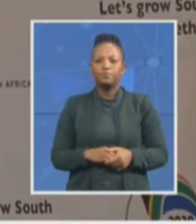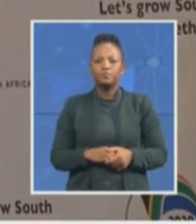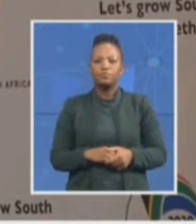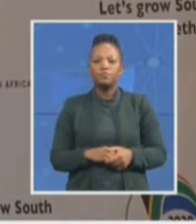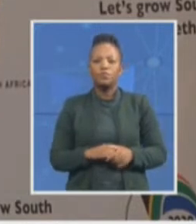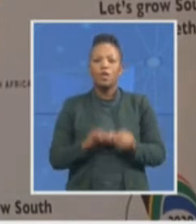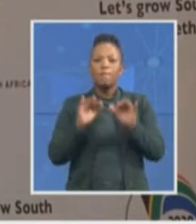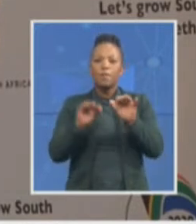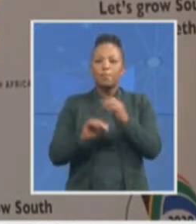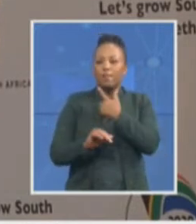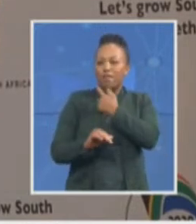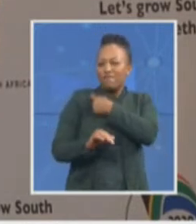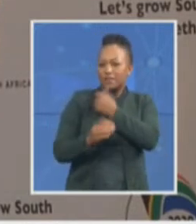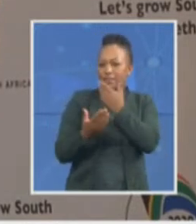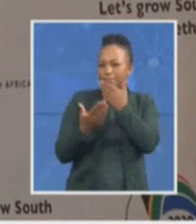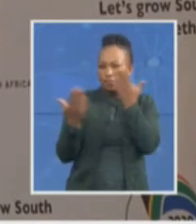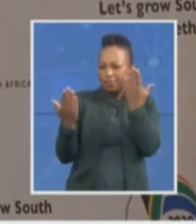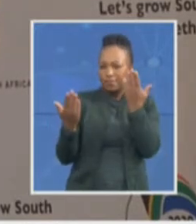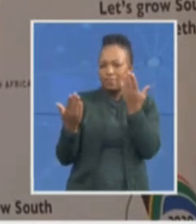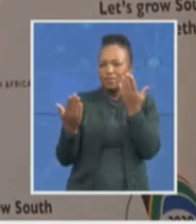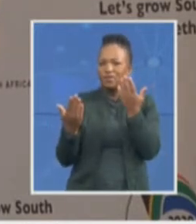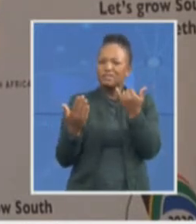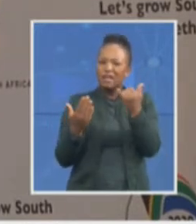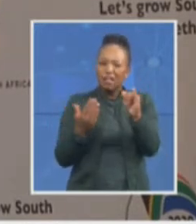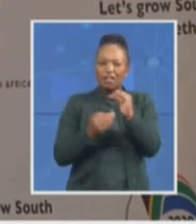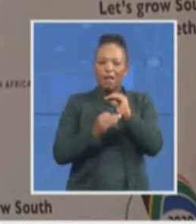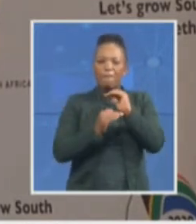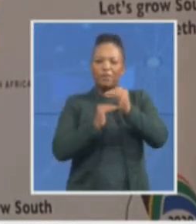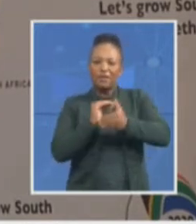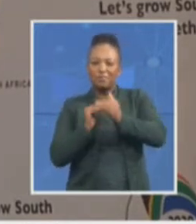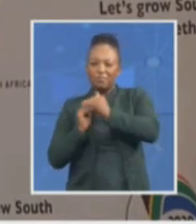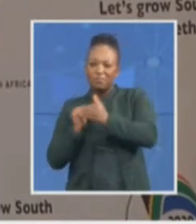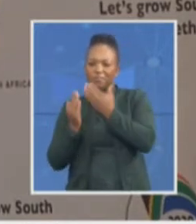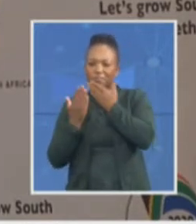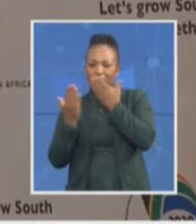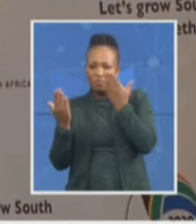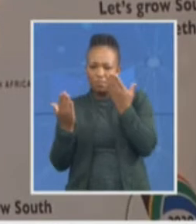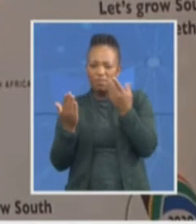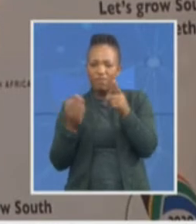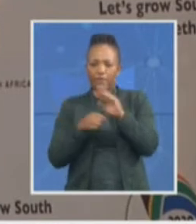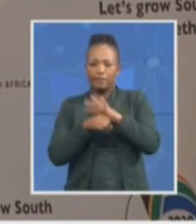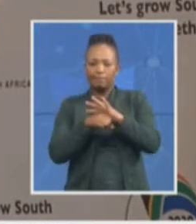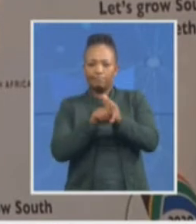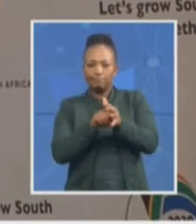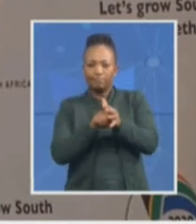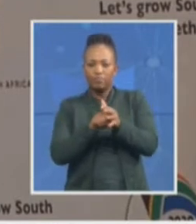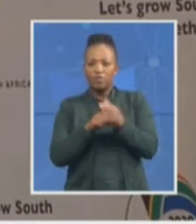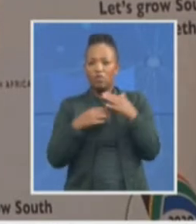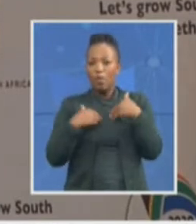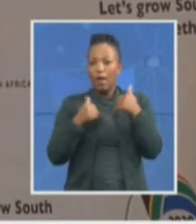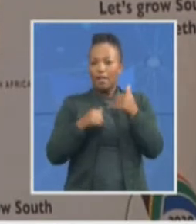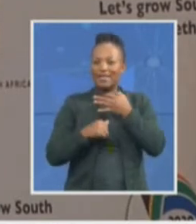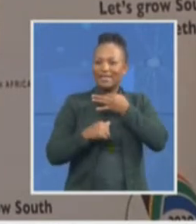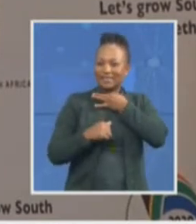unprotected against COVID-19 and pose a health risk to themselves and those around